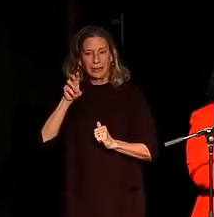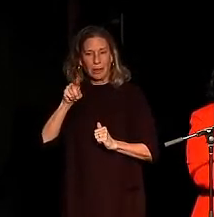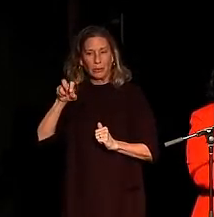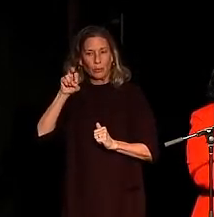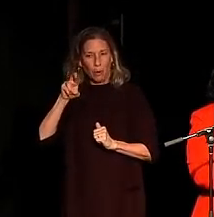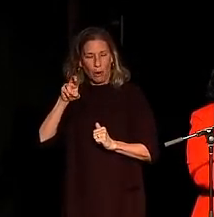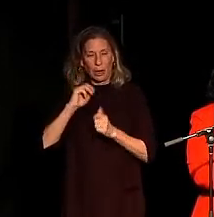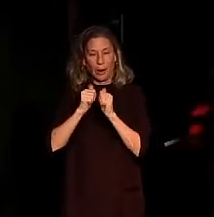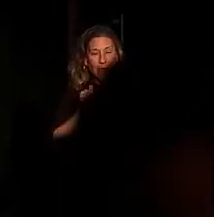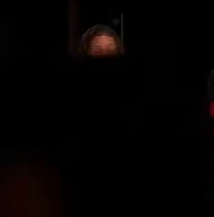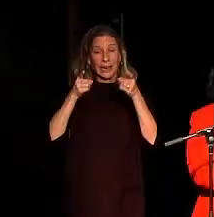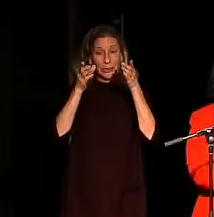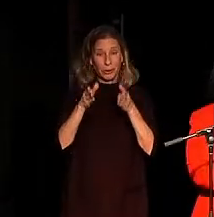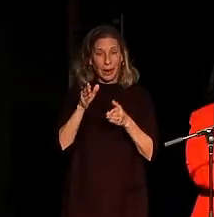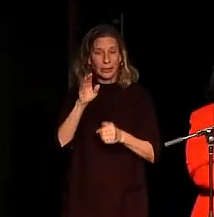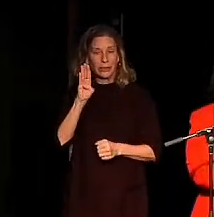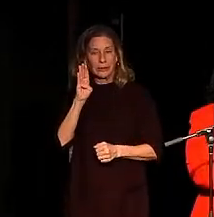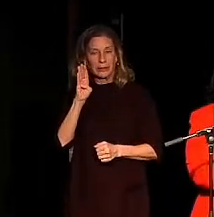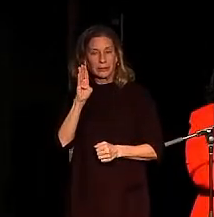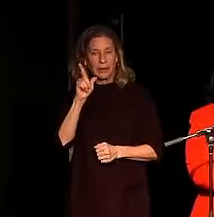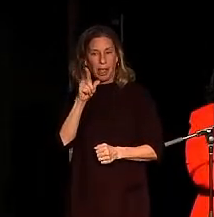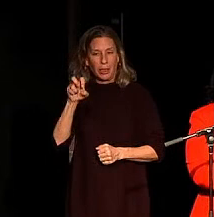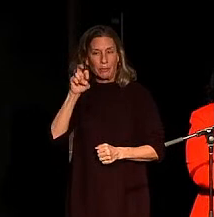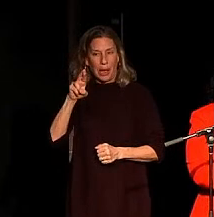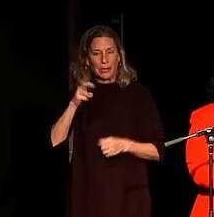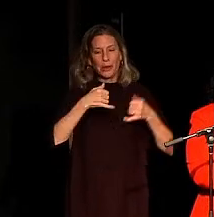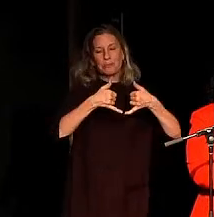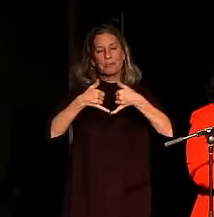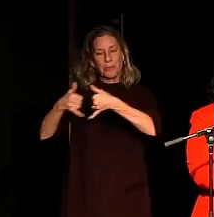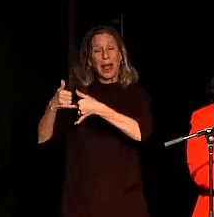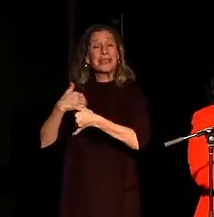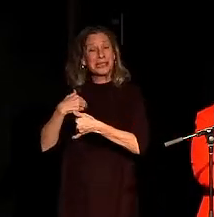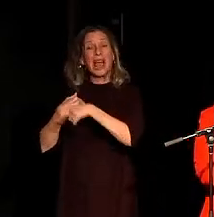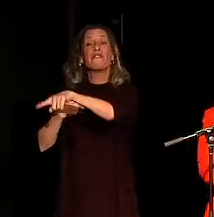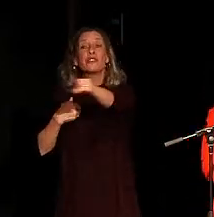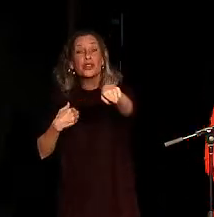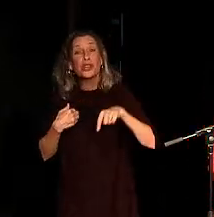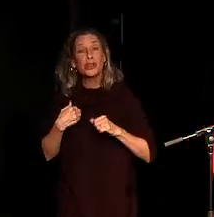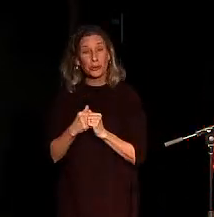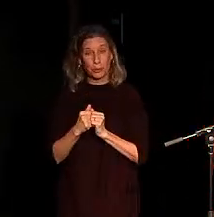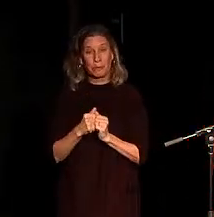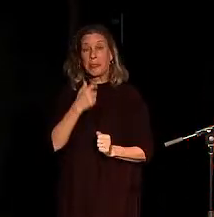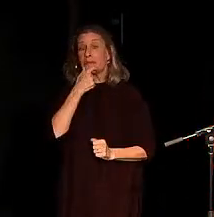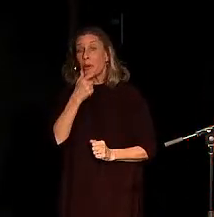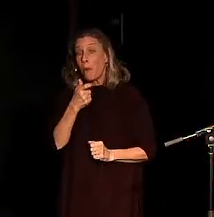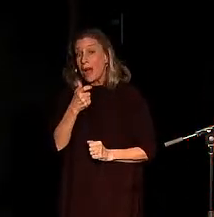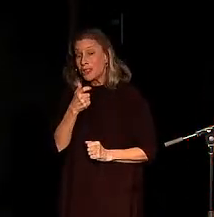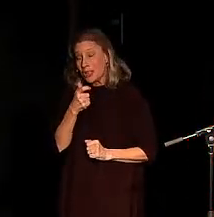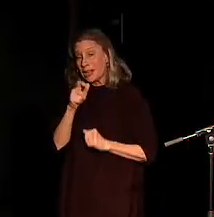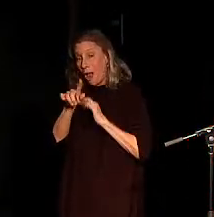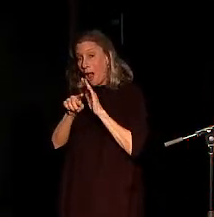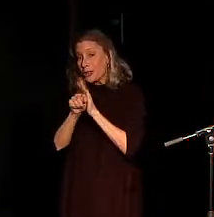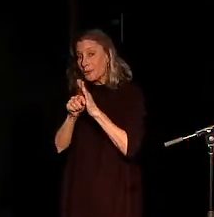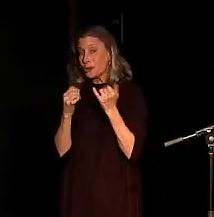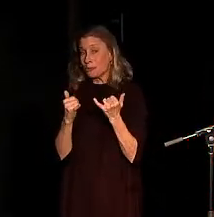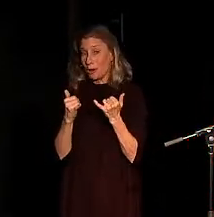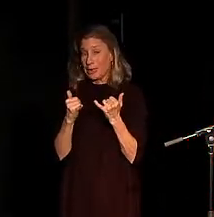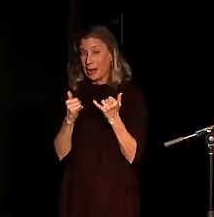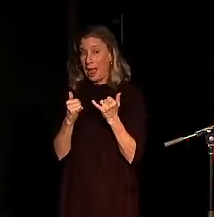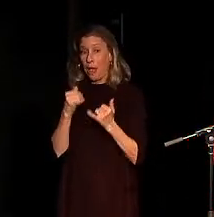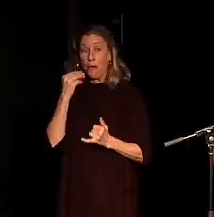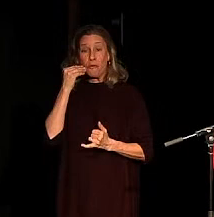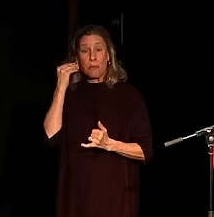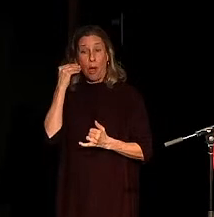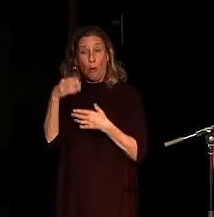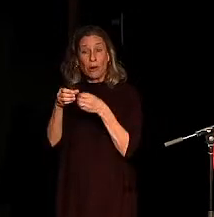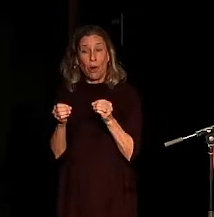and Dr. Butler have some prizes for all of you in the audience. Now, if you're tuning in remotely from your office,